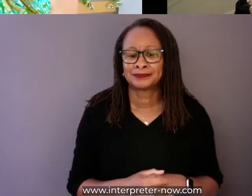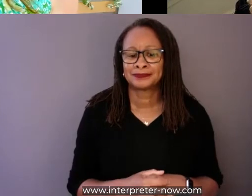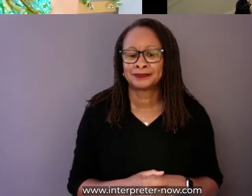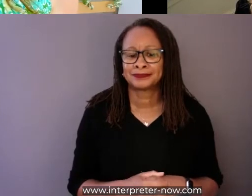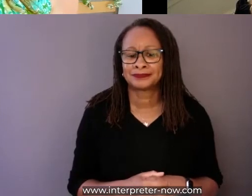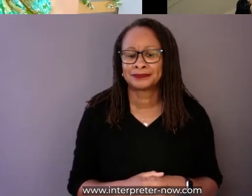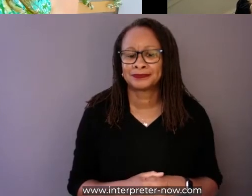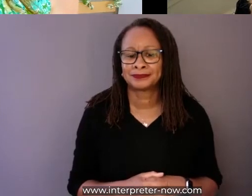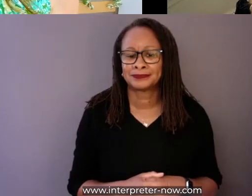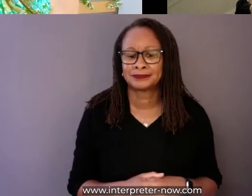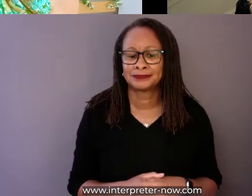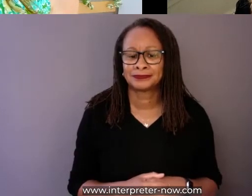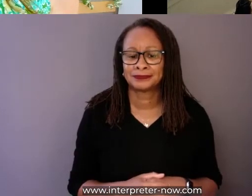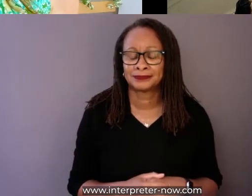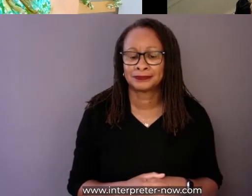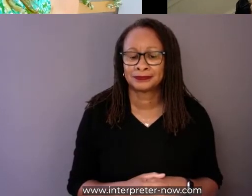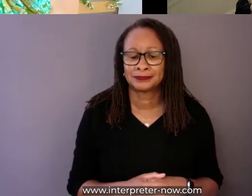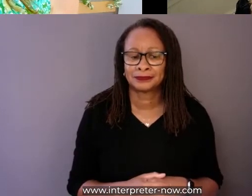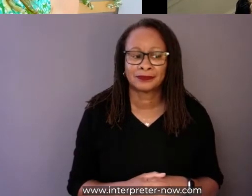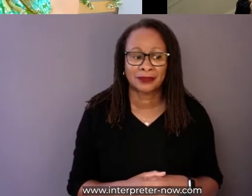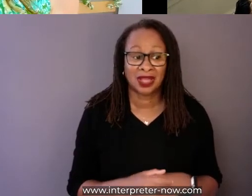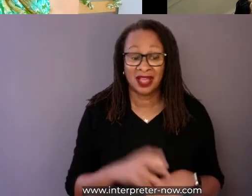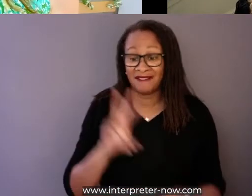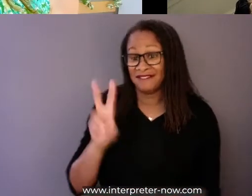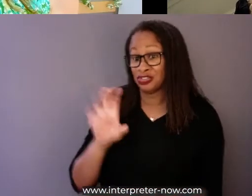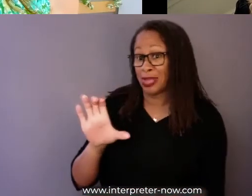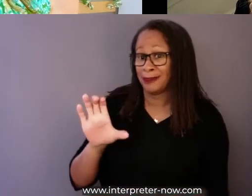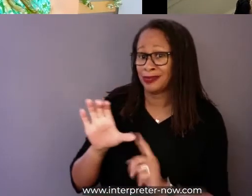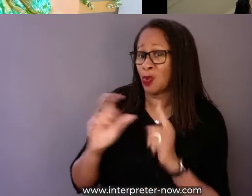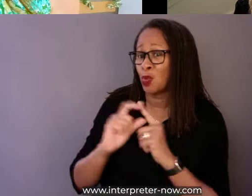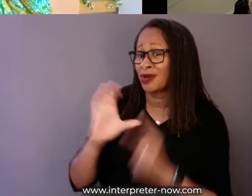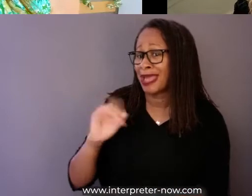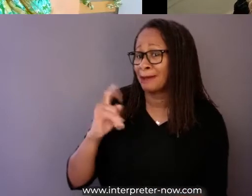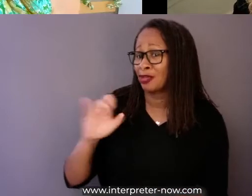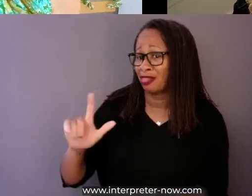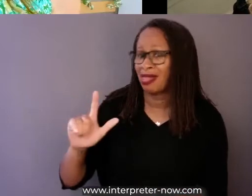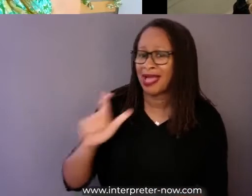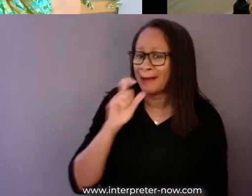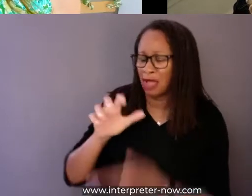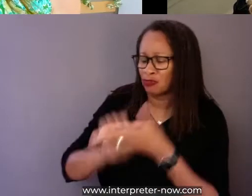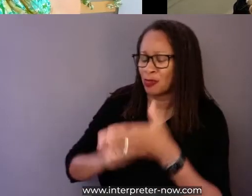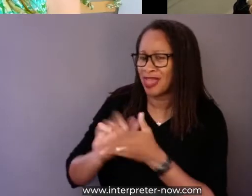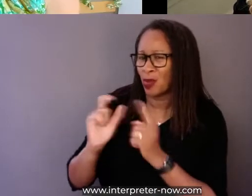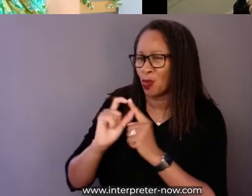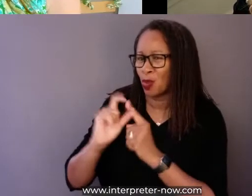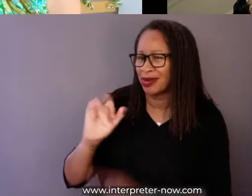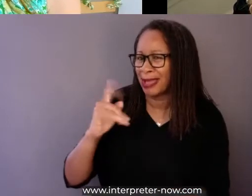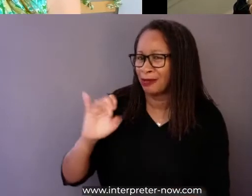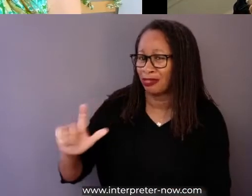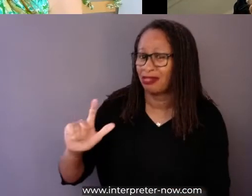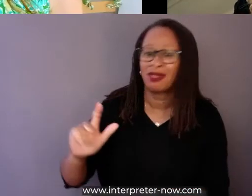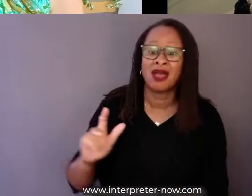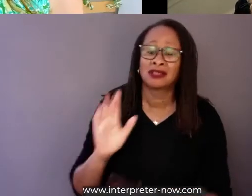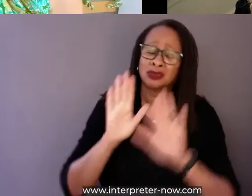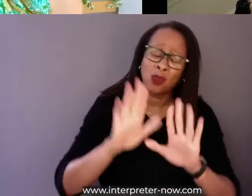I'm not trying to take the capital out of venture capital, to be very clear. You know, there is a wonderful space for nonprofit